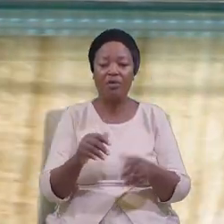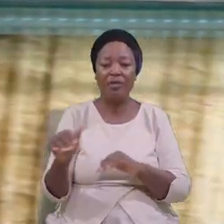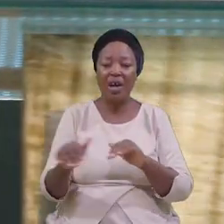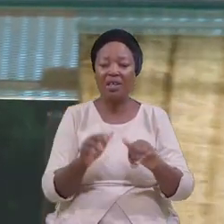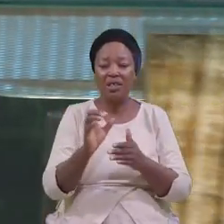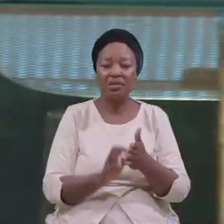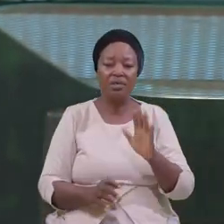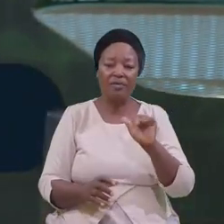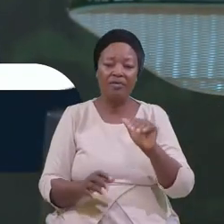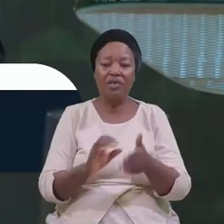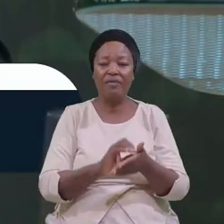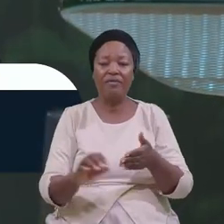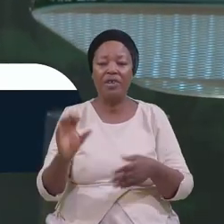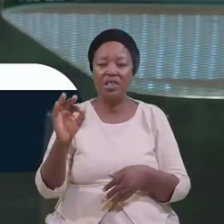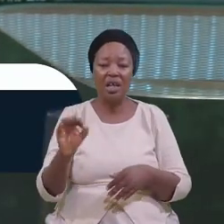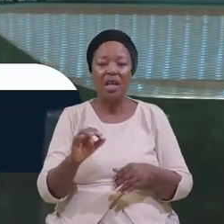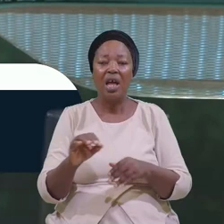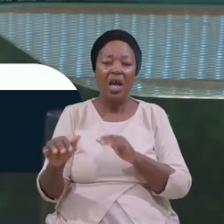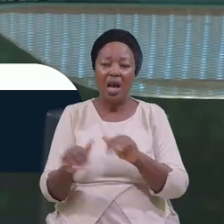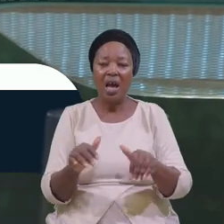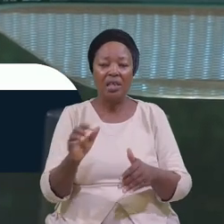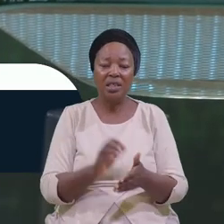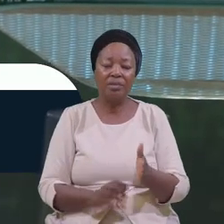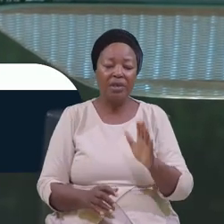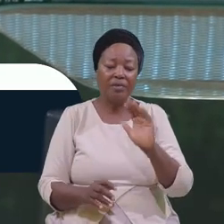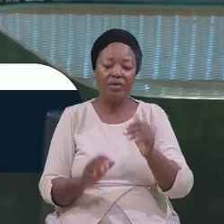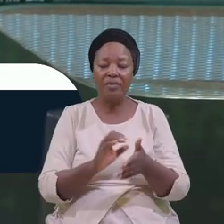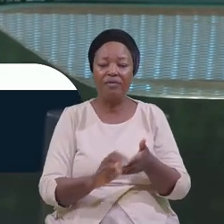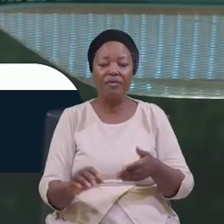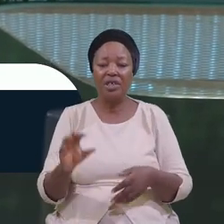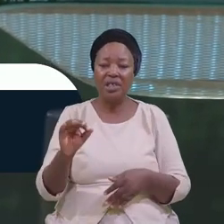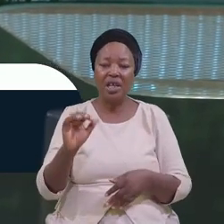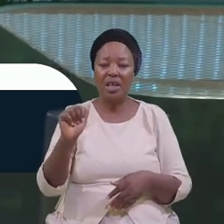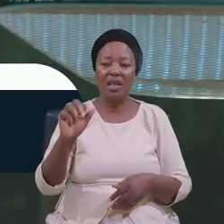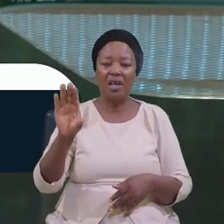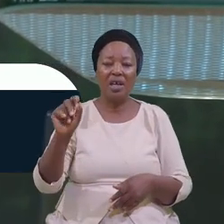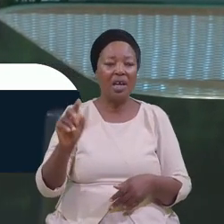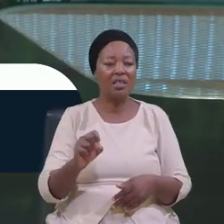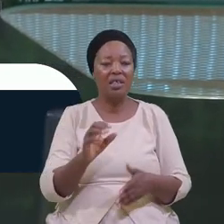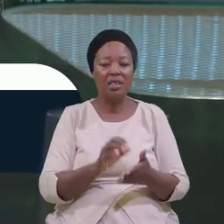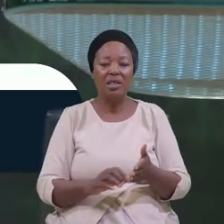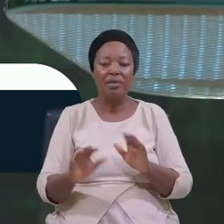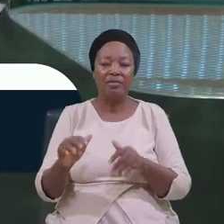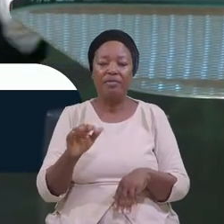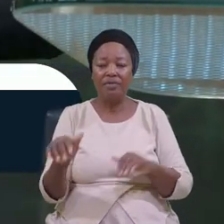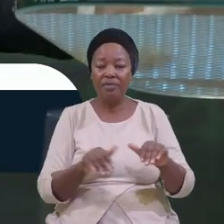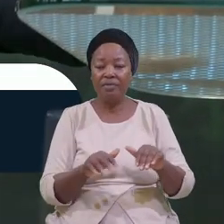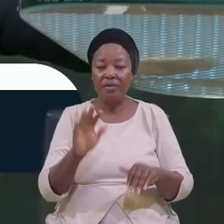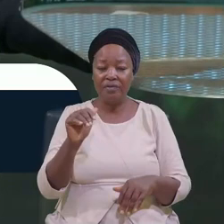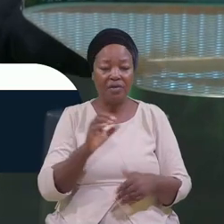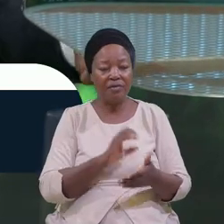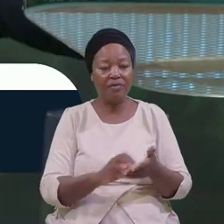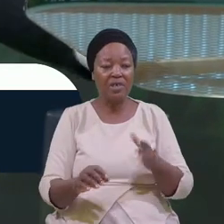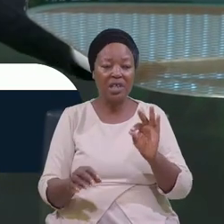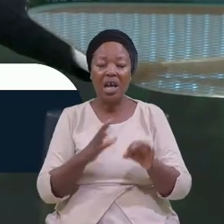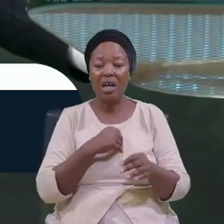we're looking at verse 9. Acts chapter 15, verse 9. And he put no difference between us